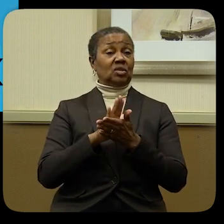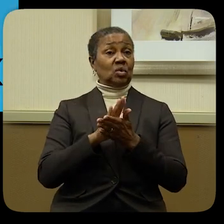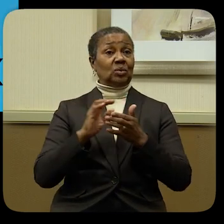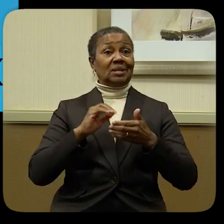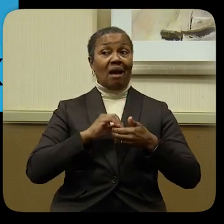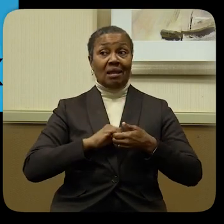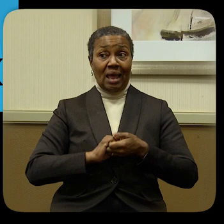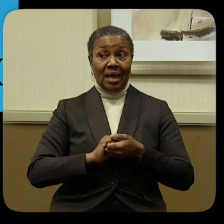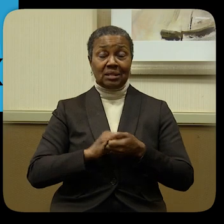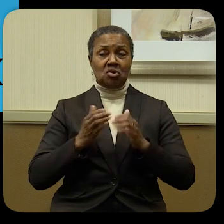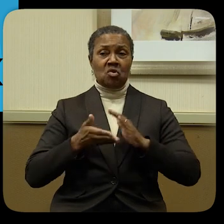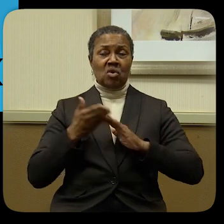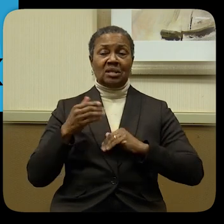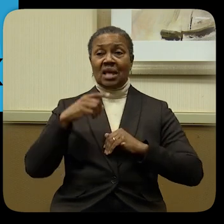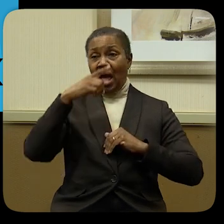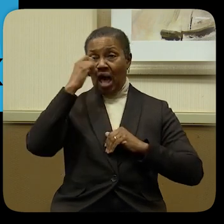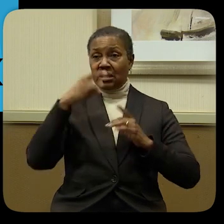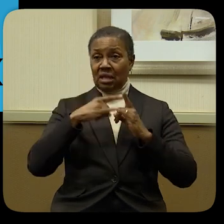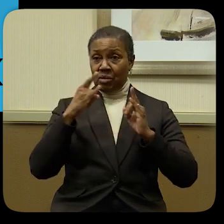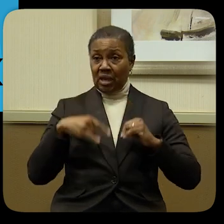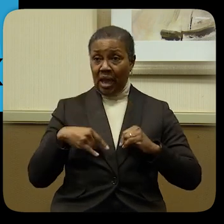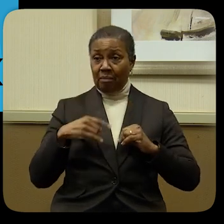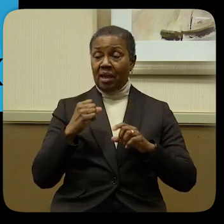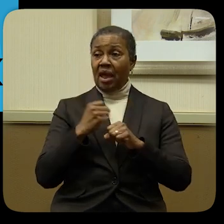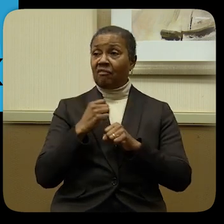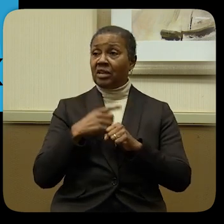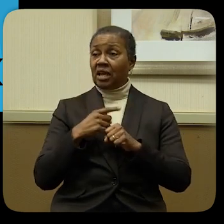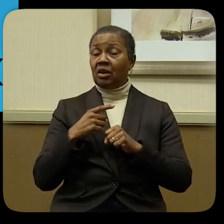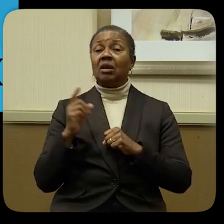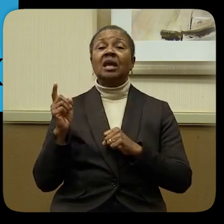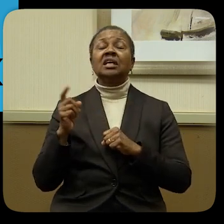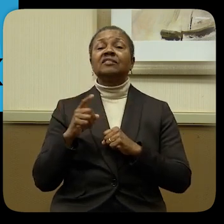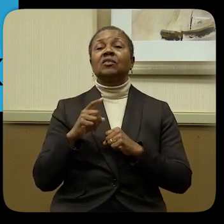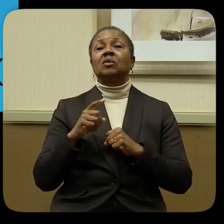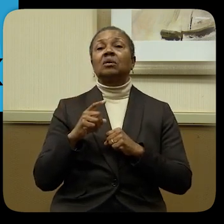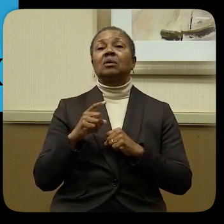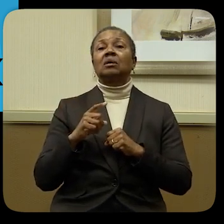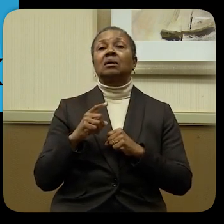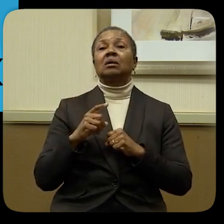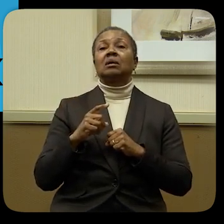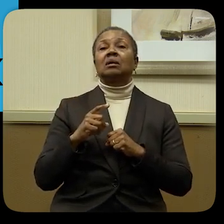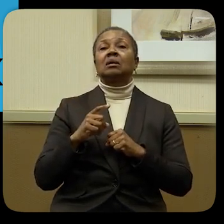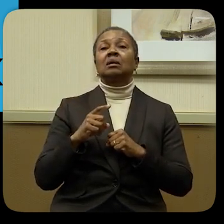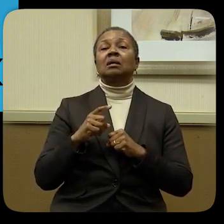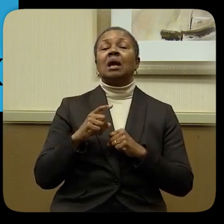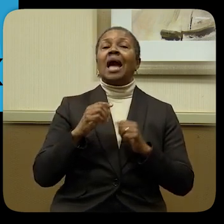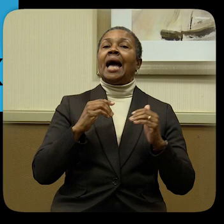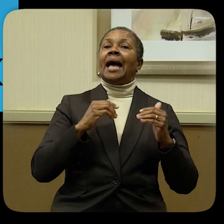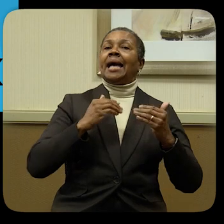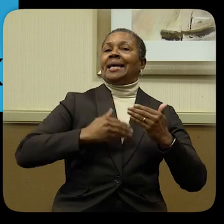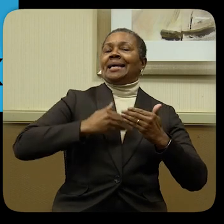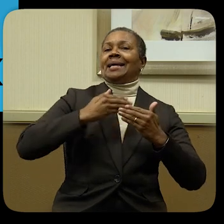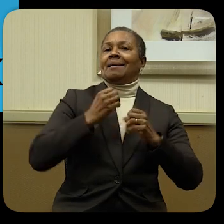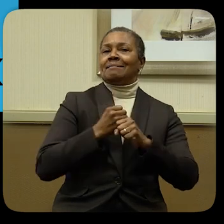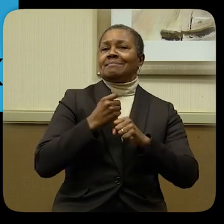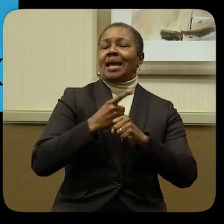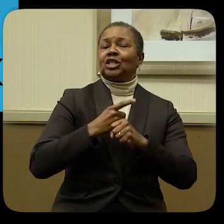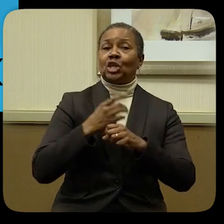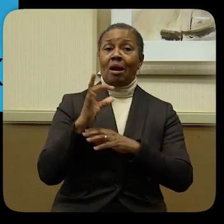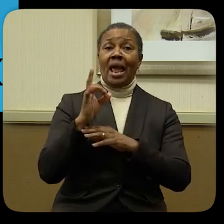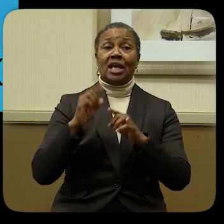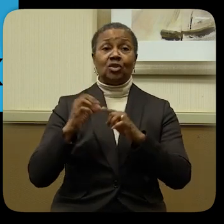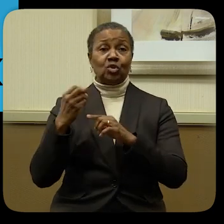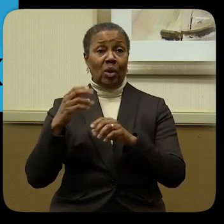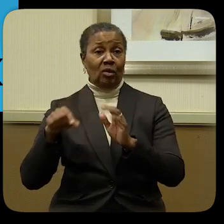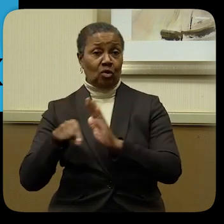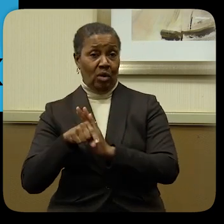summer camp for LGBTQ kids every year. It's for rising 8th through 12th graders. So the applications